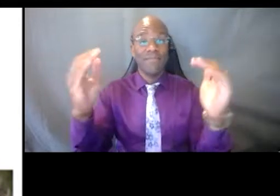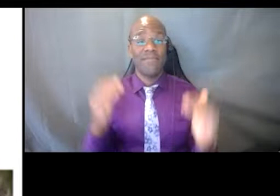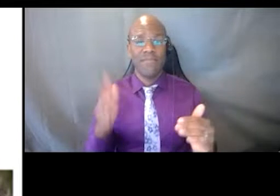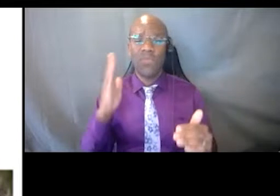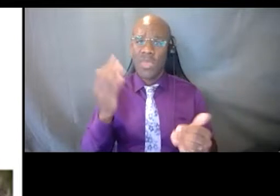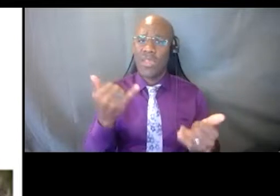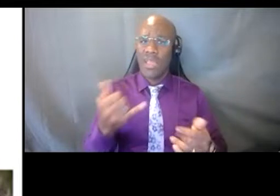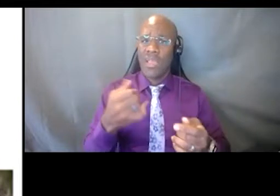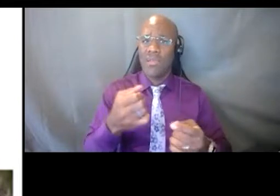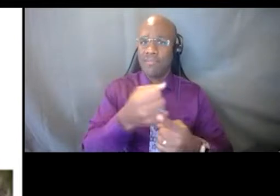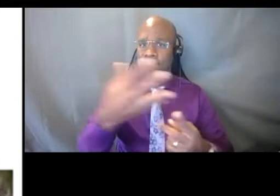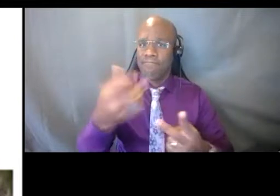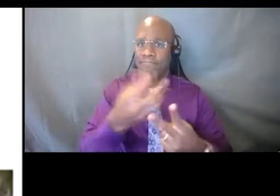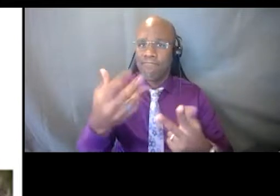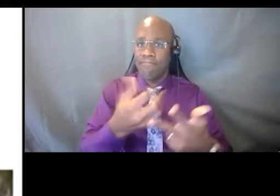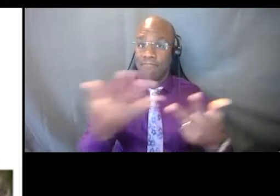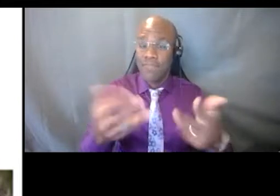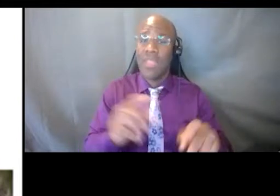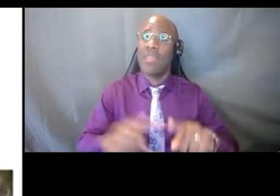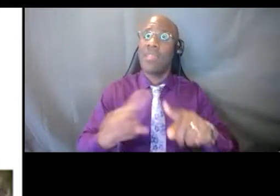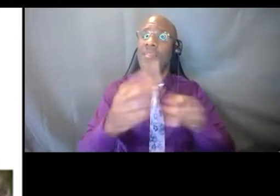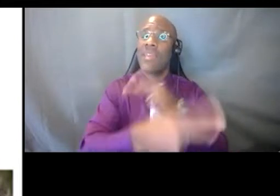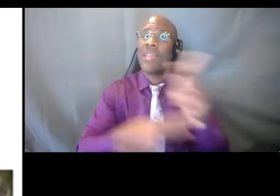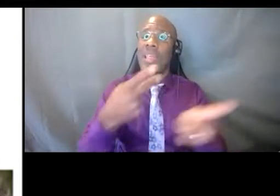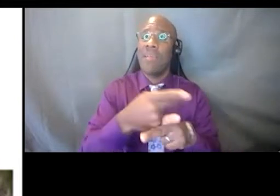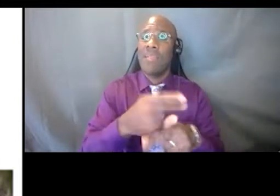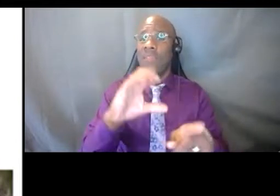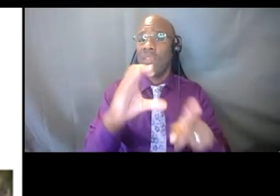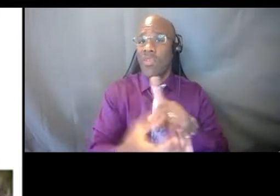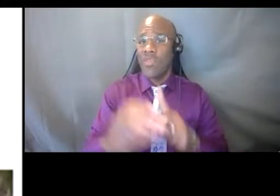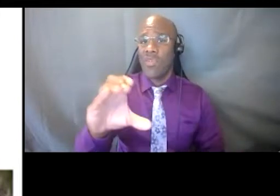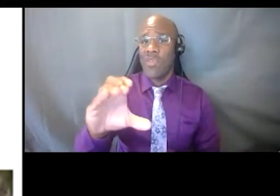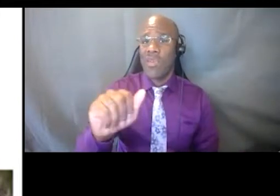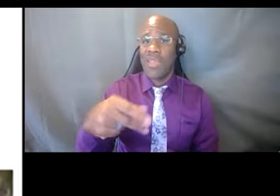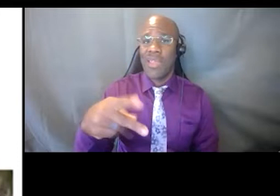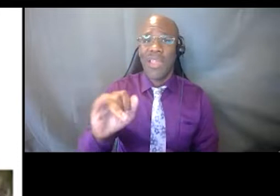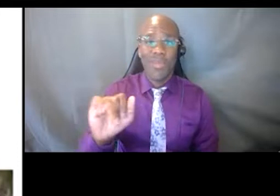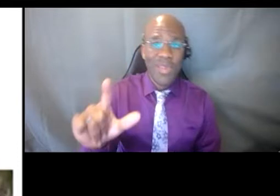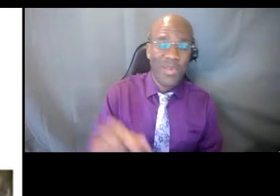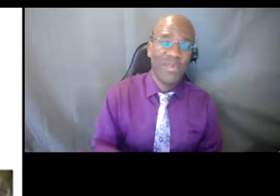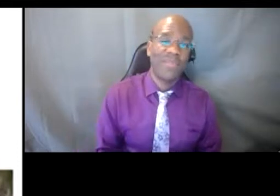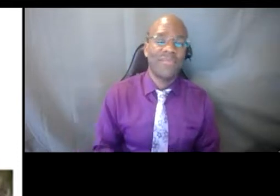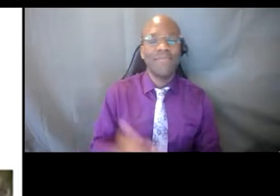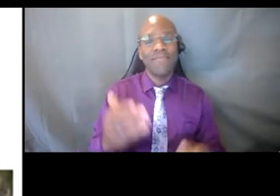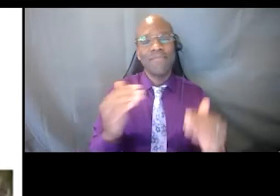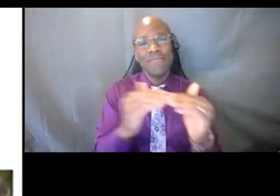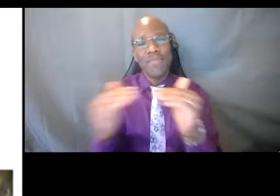of cultural capital that are part of this community cultural wealth. So these are all done